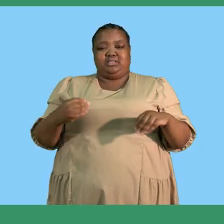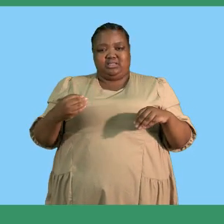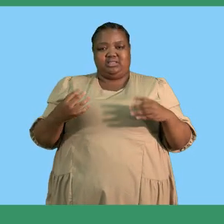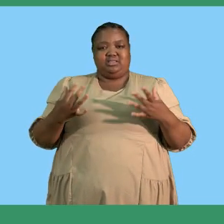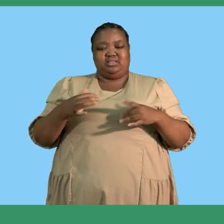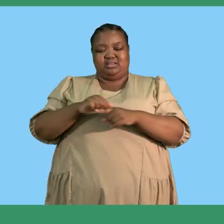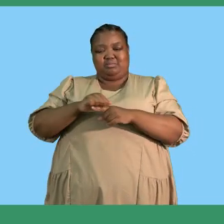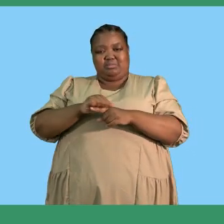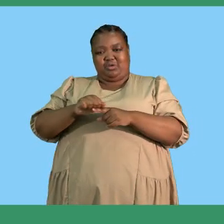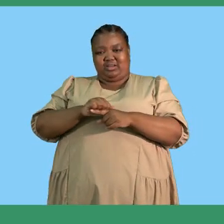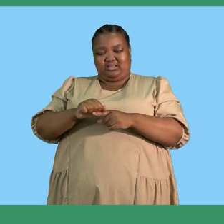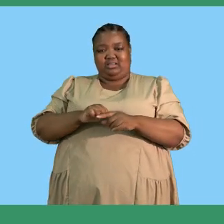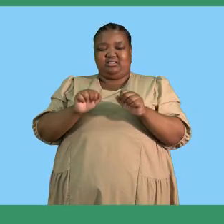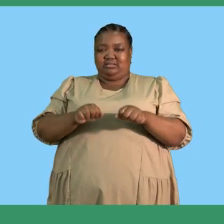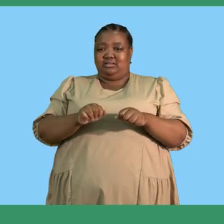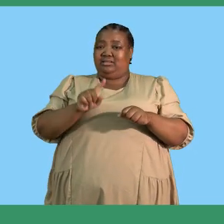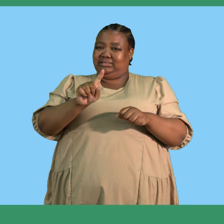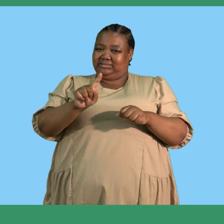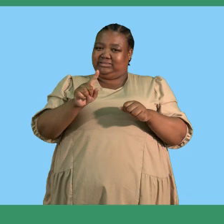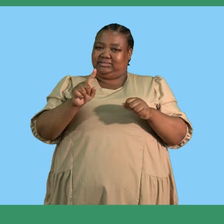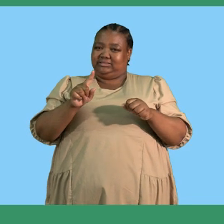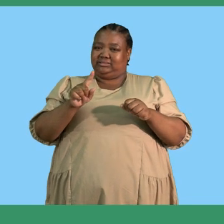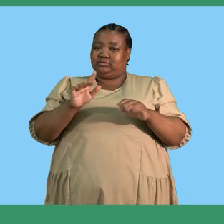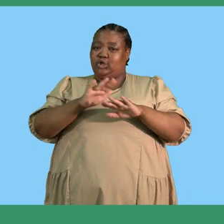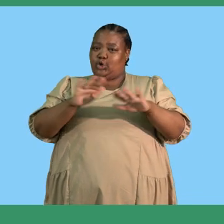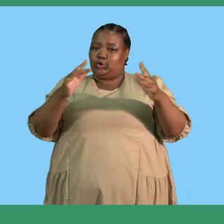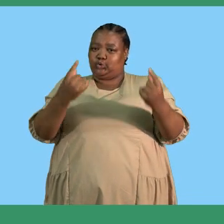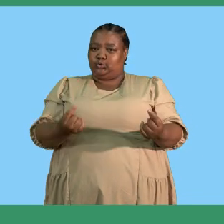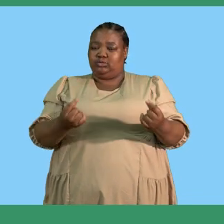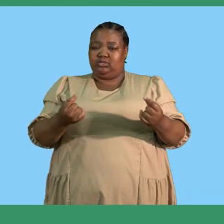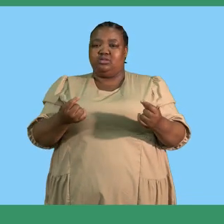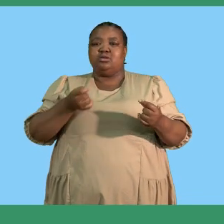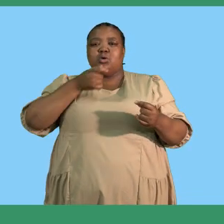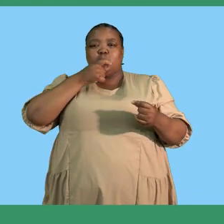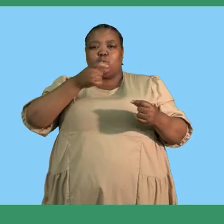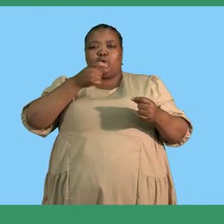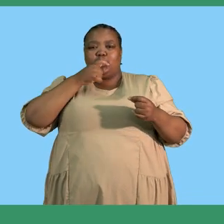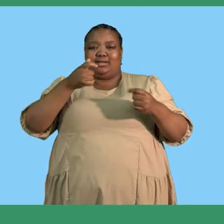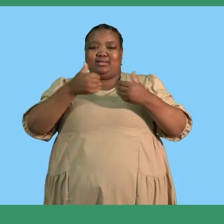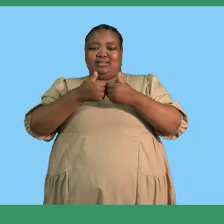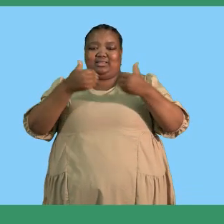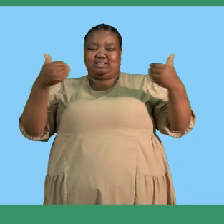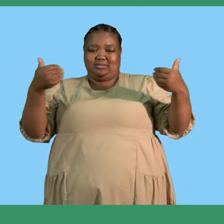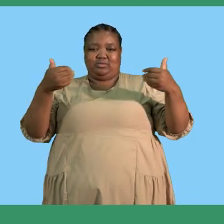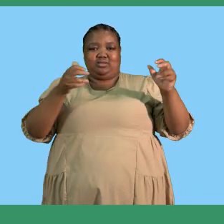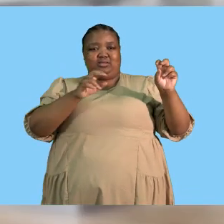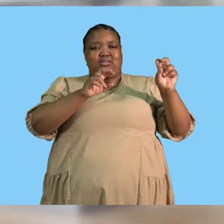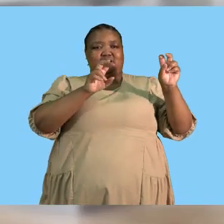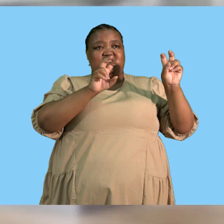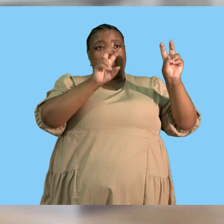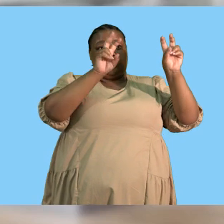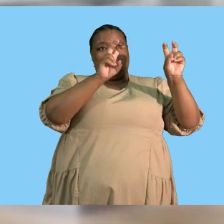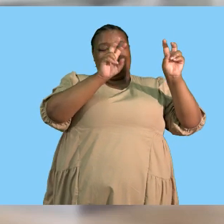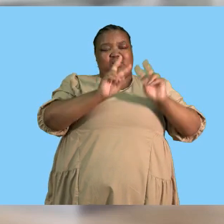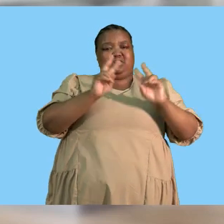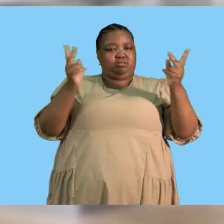must not, I repeat, you must not separate these into different subtopics. You